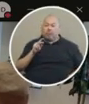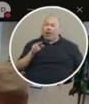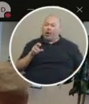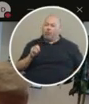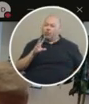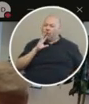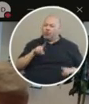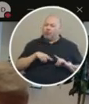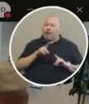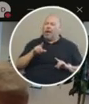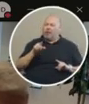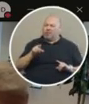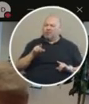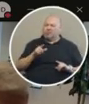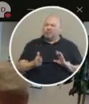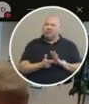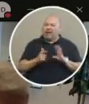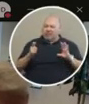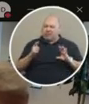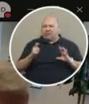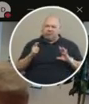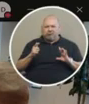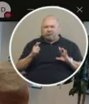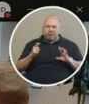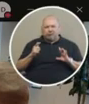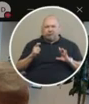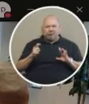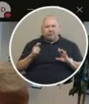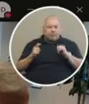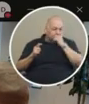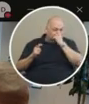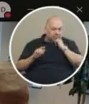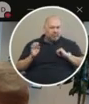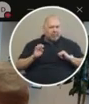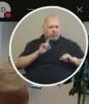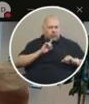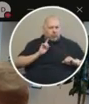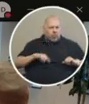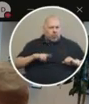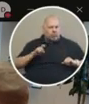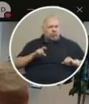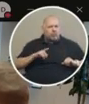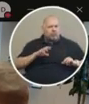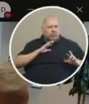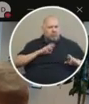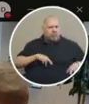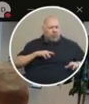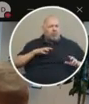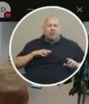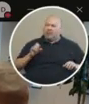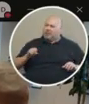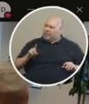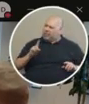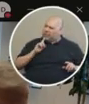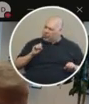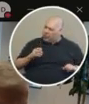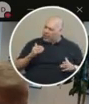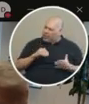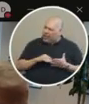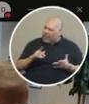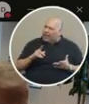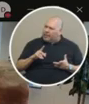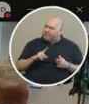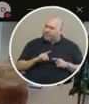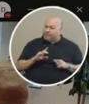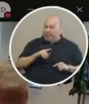you talked about how violators of these emergency orders are supposed to be reported. Can you again, for